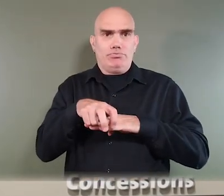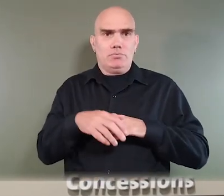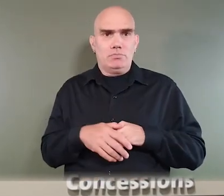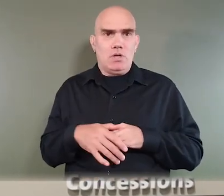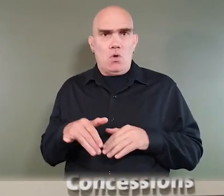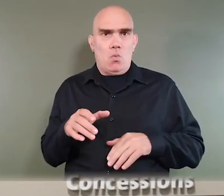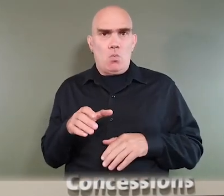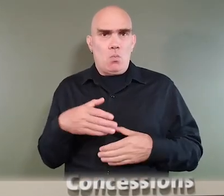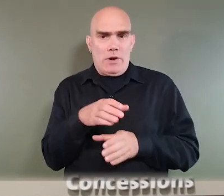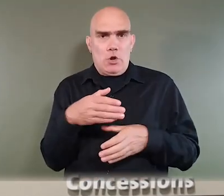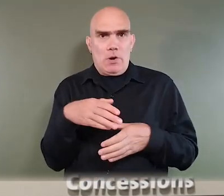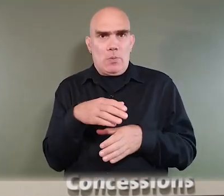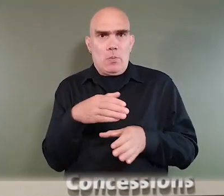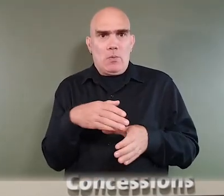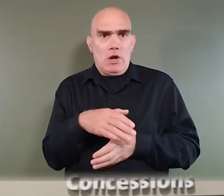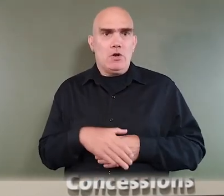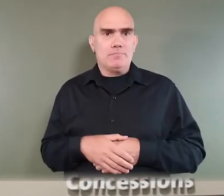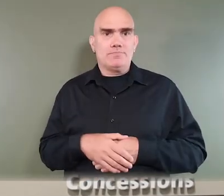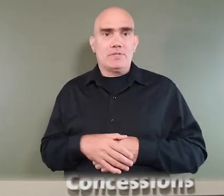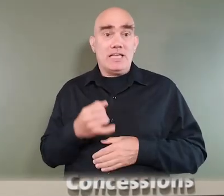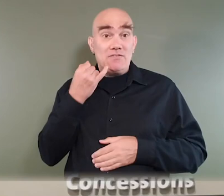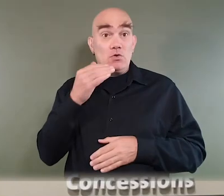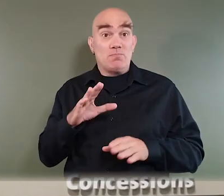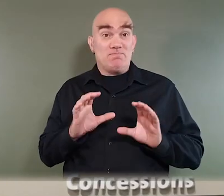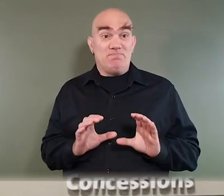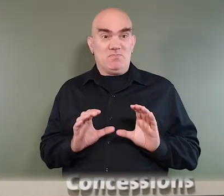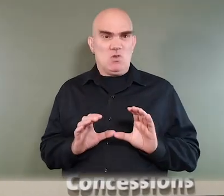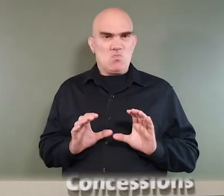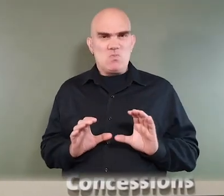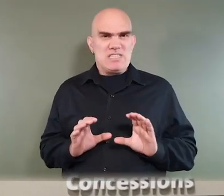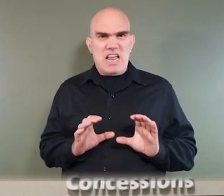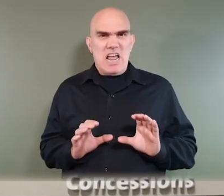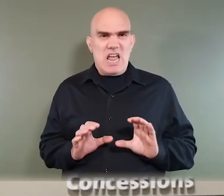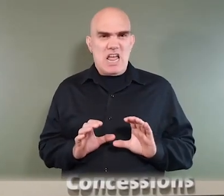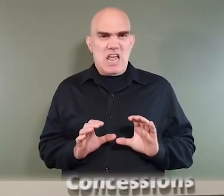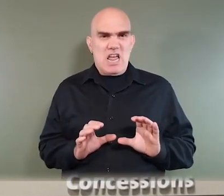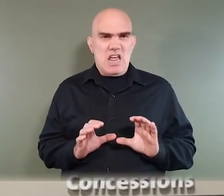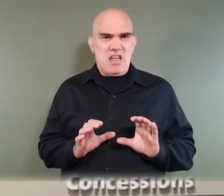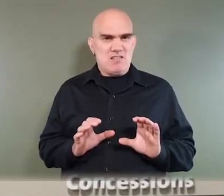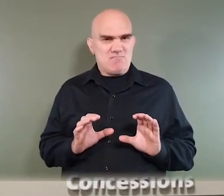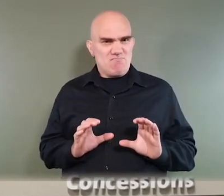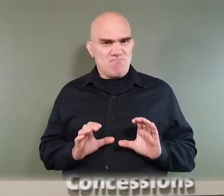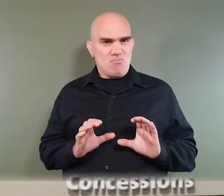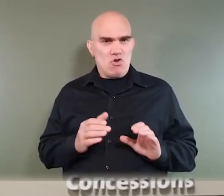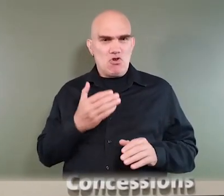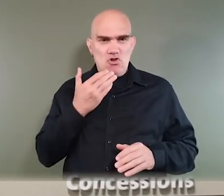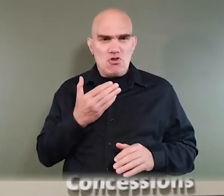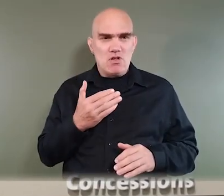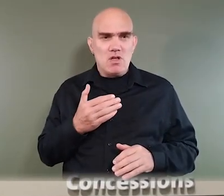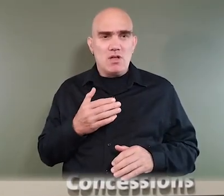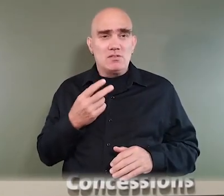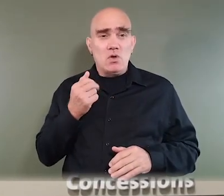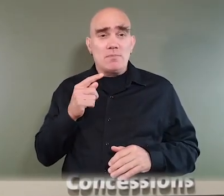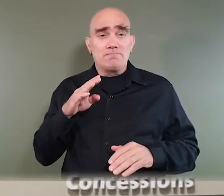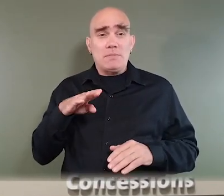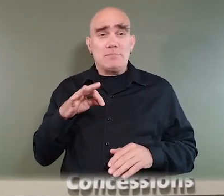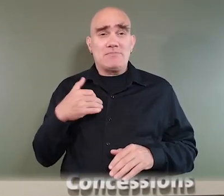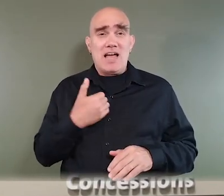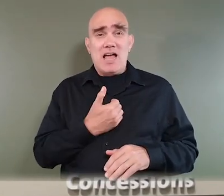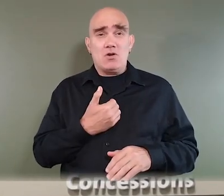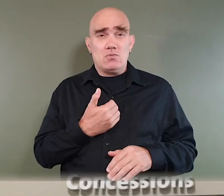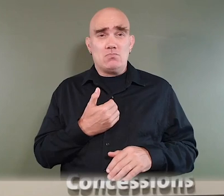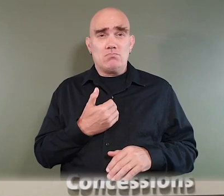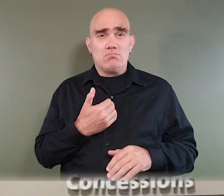wiggle. If you got your tush wiggle good, down good. So at the bottom of our bottom are two things